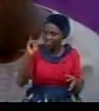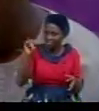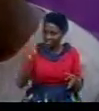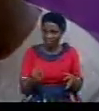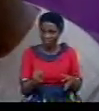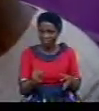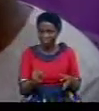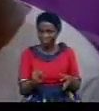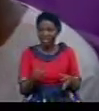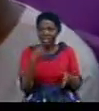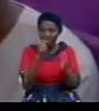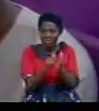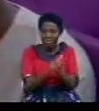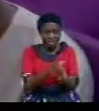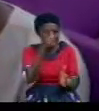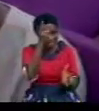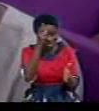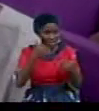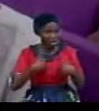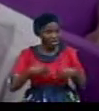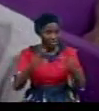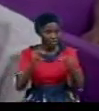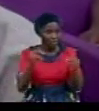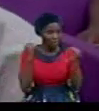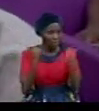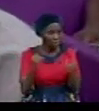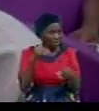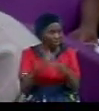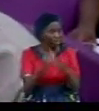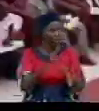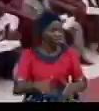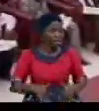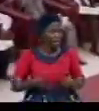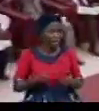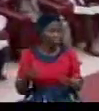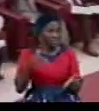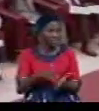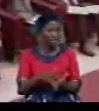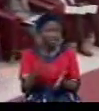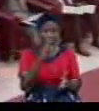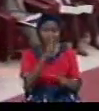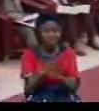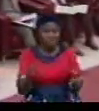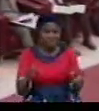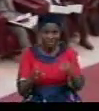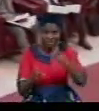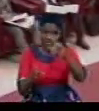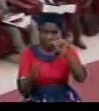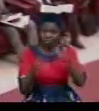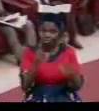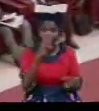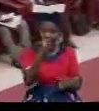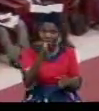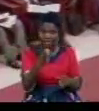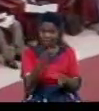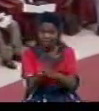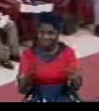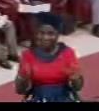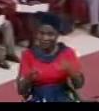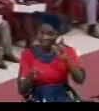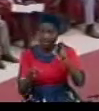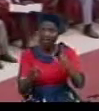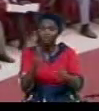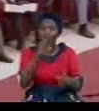anymore you're free what are you you are free in Jesus